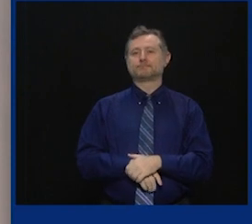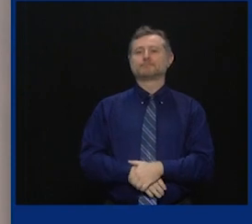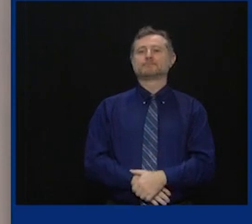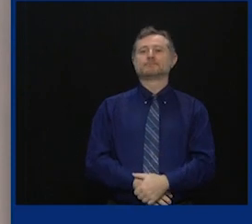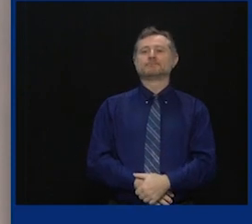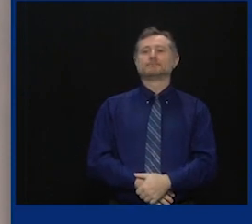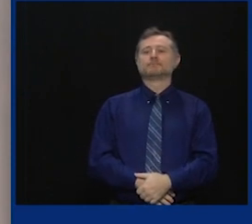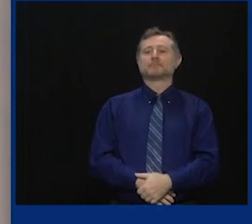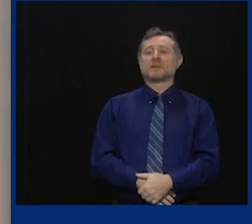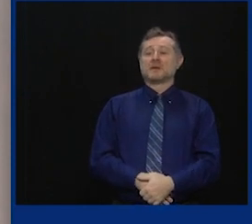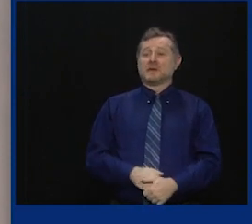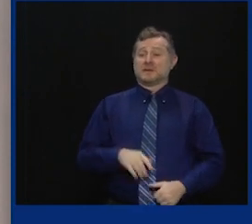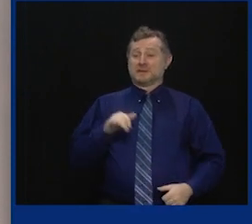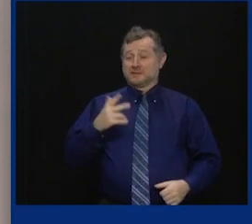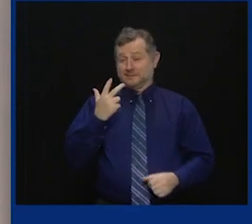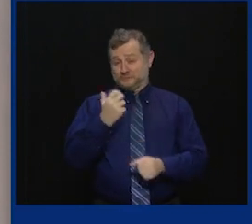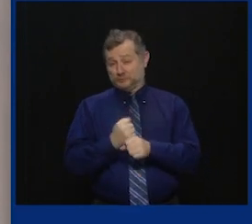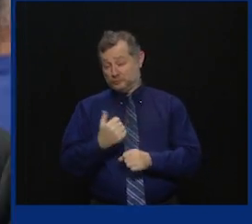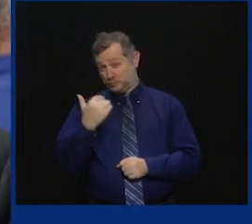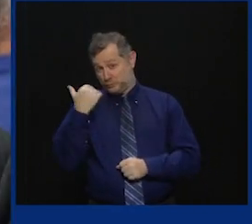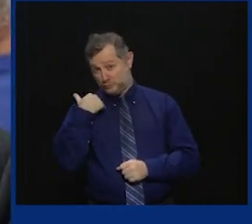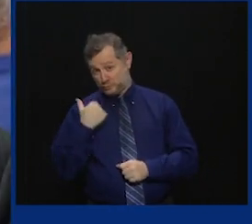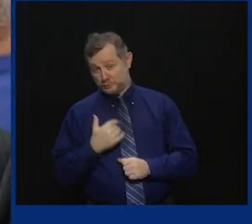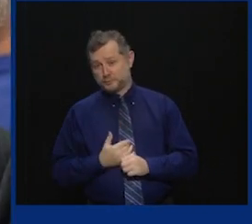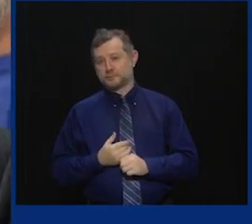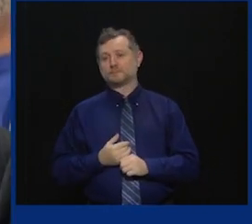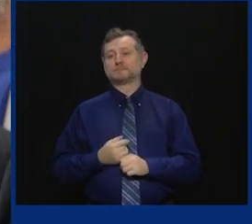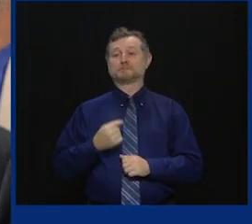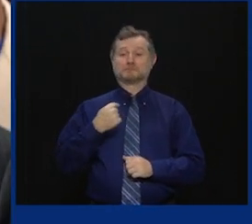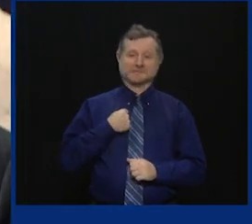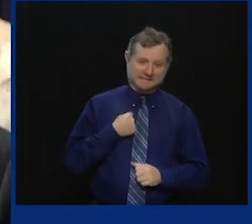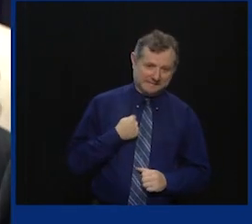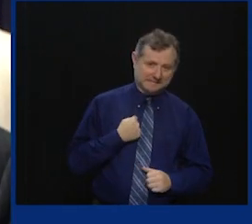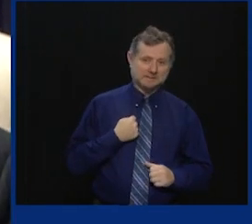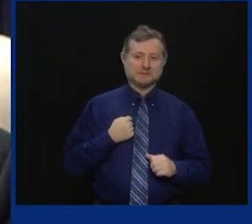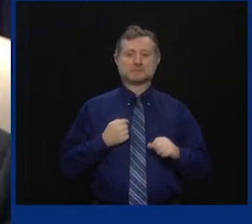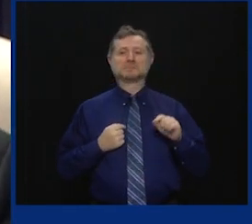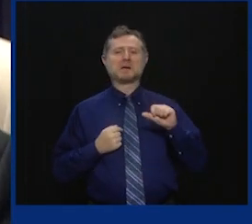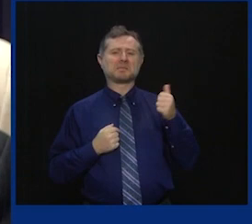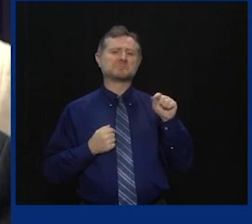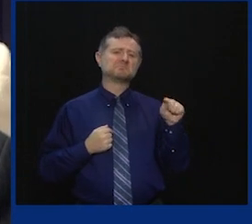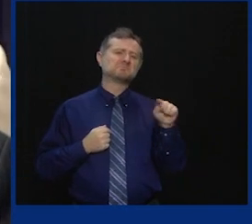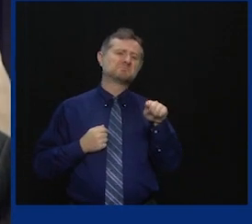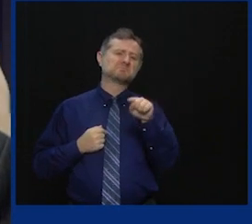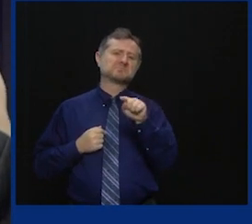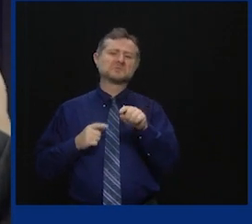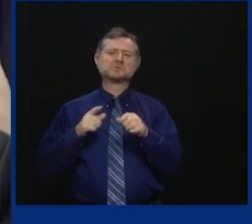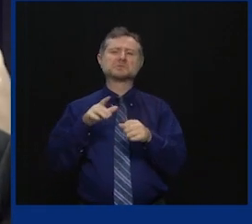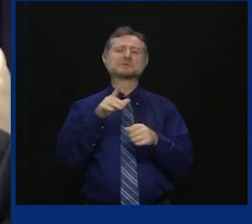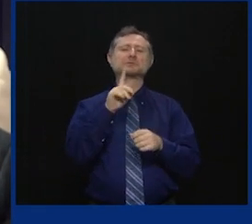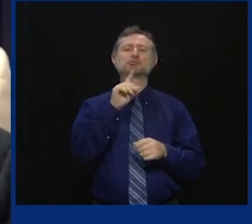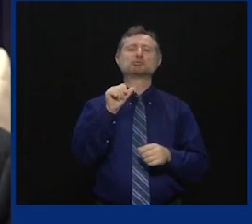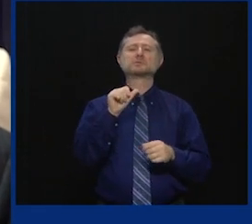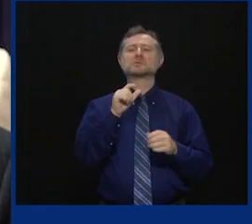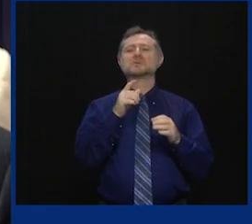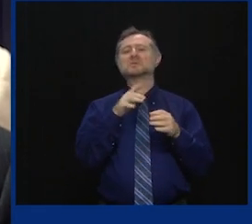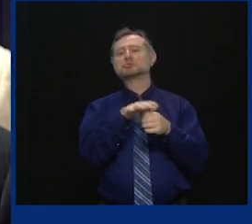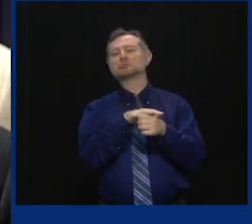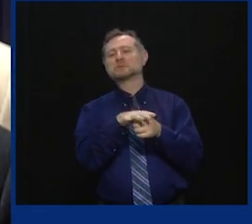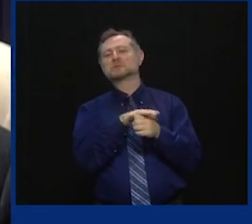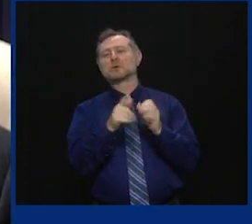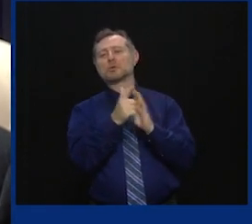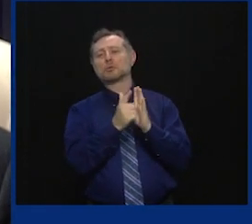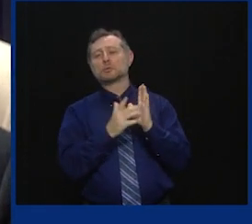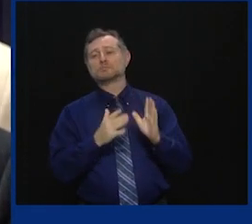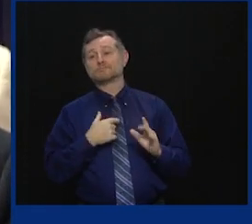3 years ago, myself and some of our district attorneys, we were at a press conference calling for less